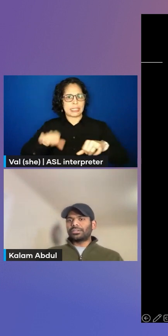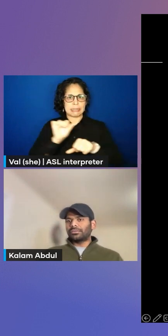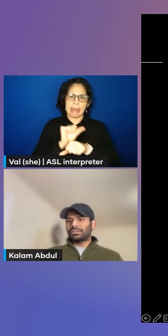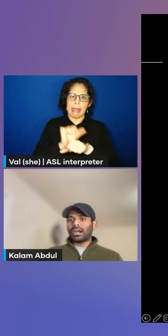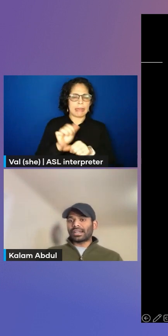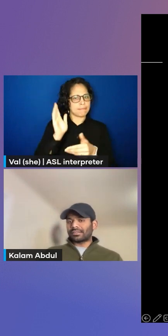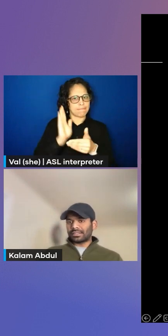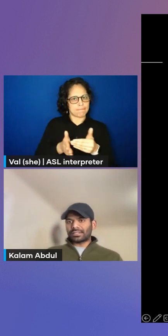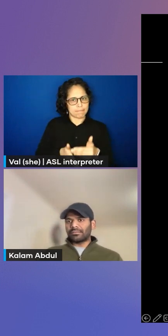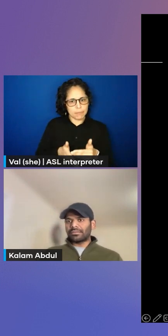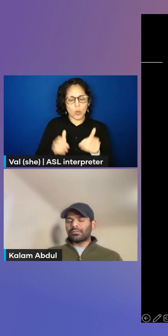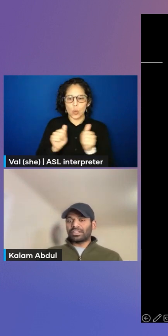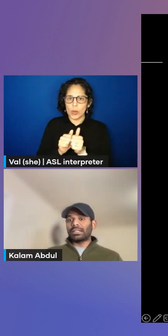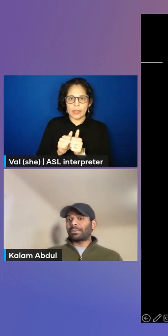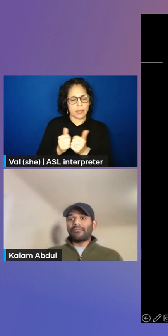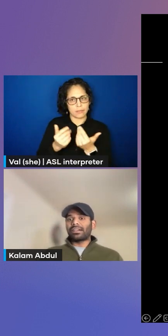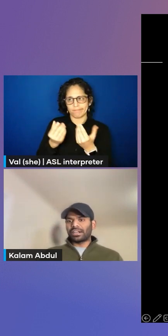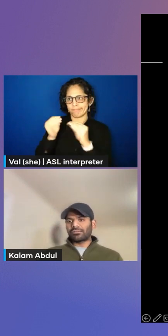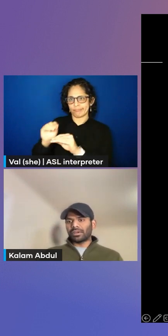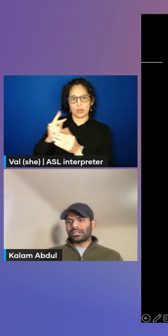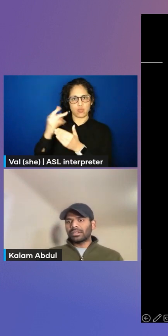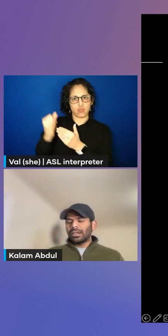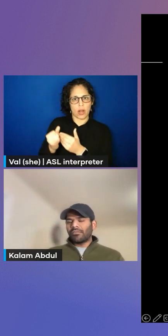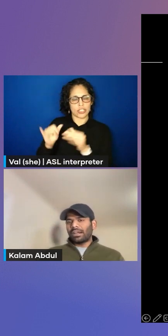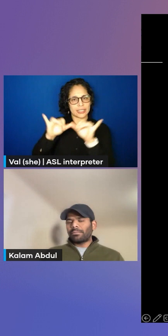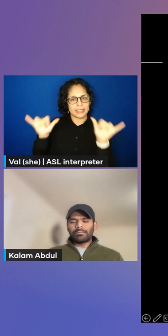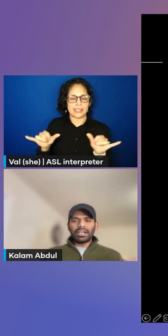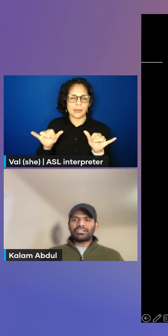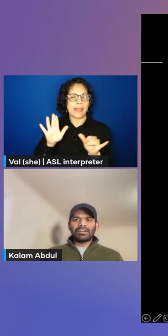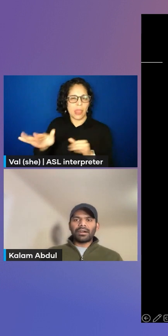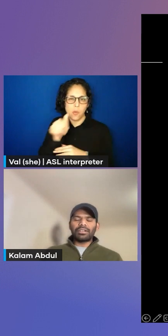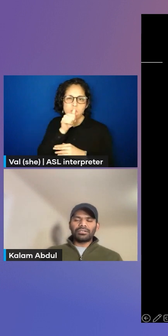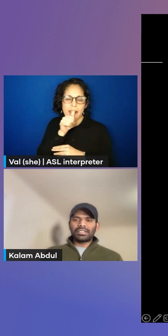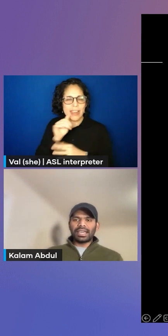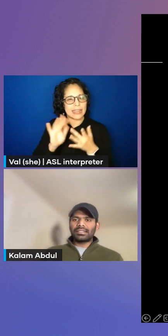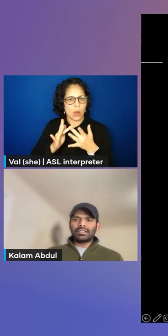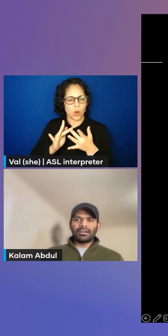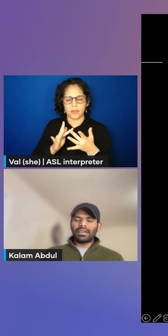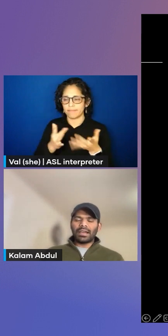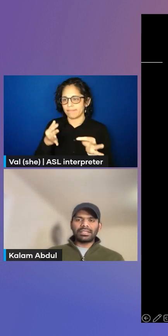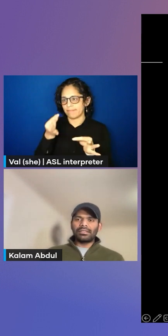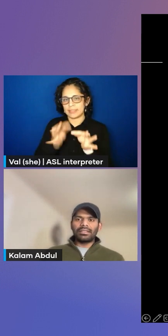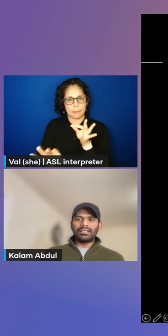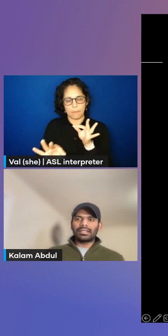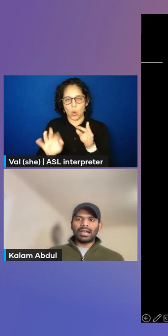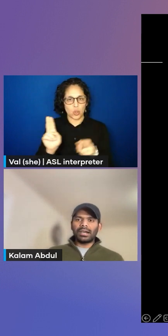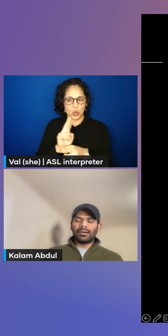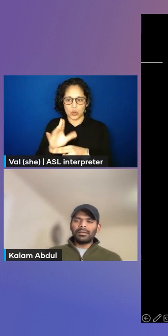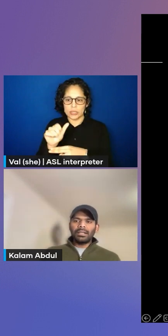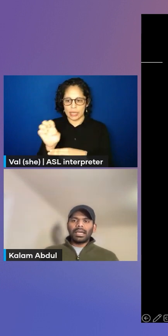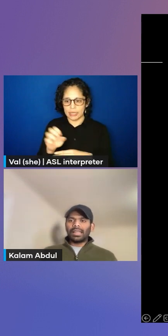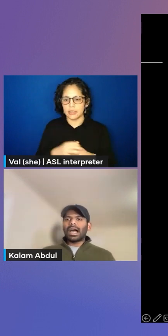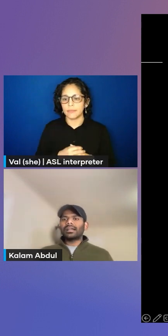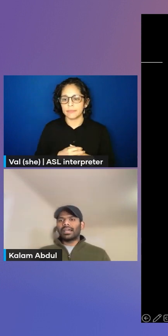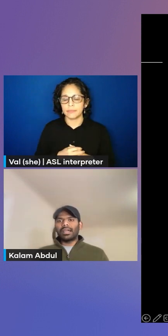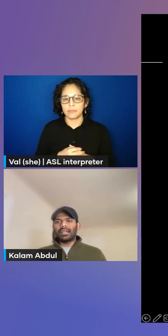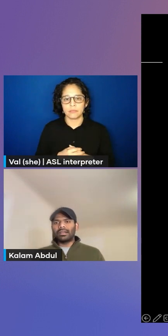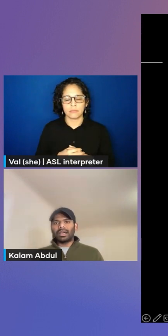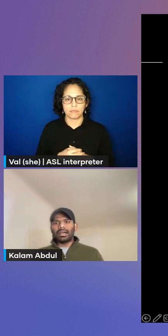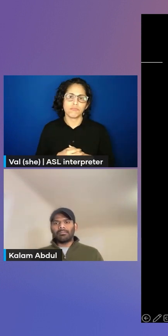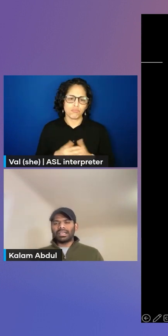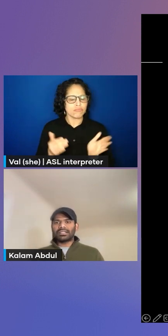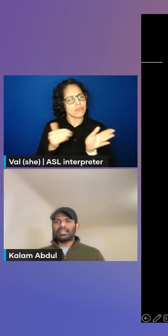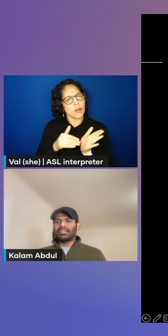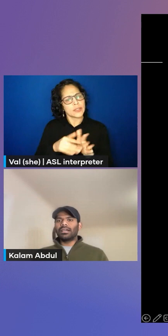getting onto target systems within a private network, right? Pretty straightforward use case. We have seen this a lot,